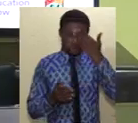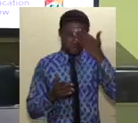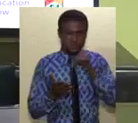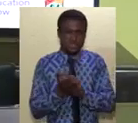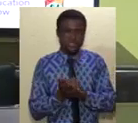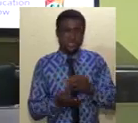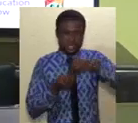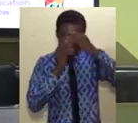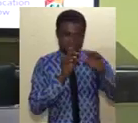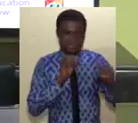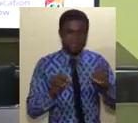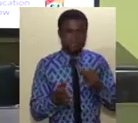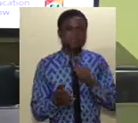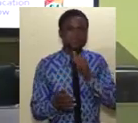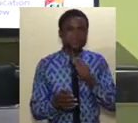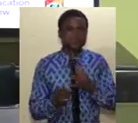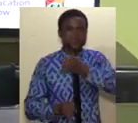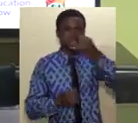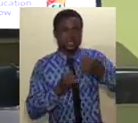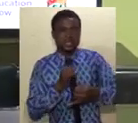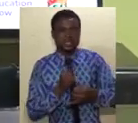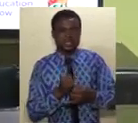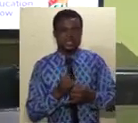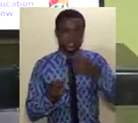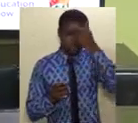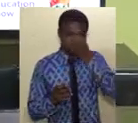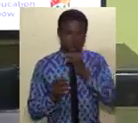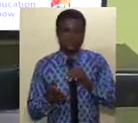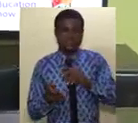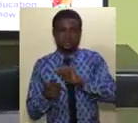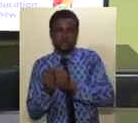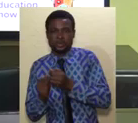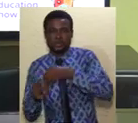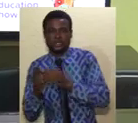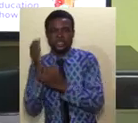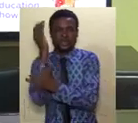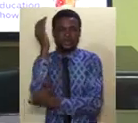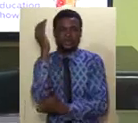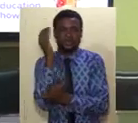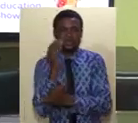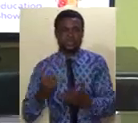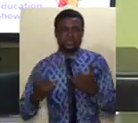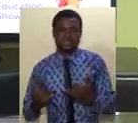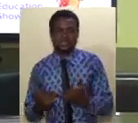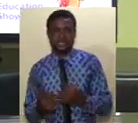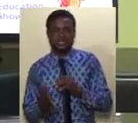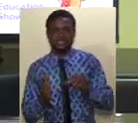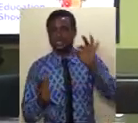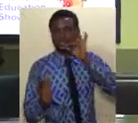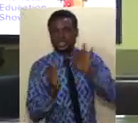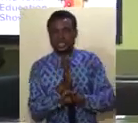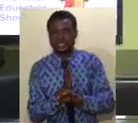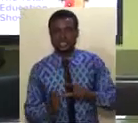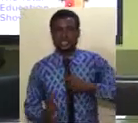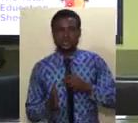not end even as we have the issues going on right now because of the coronavirus pandemic. We thank the